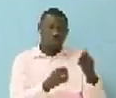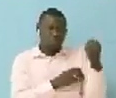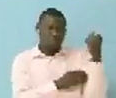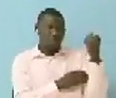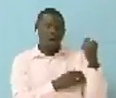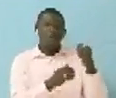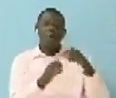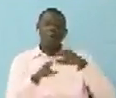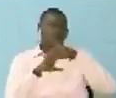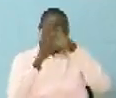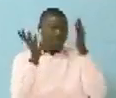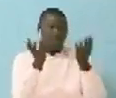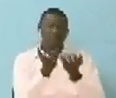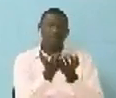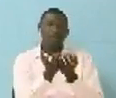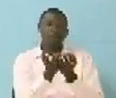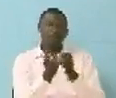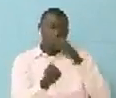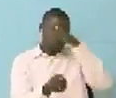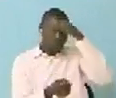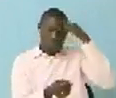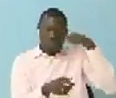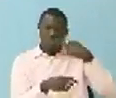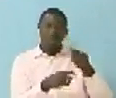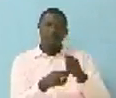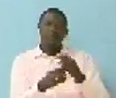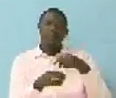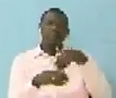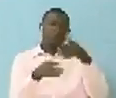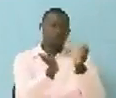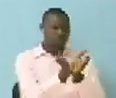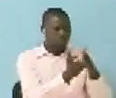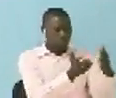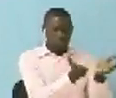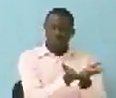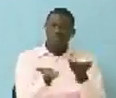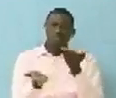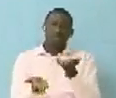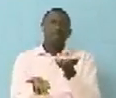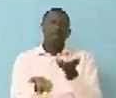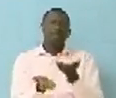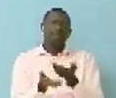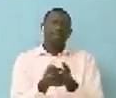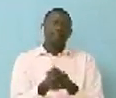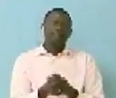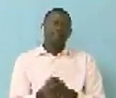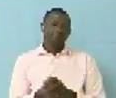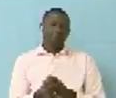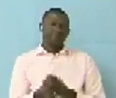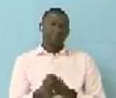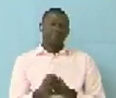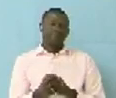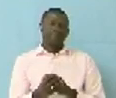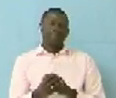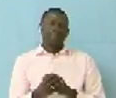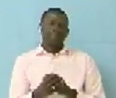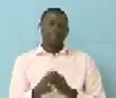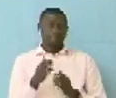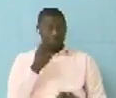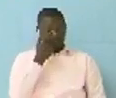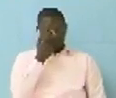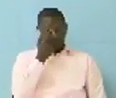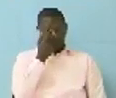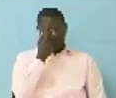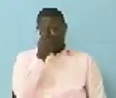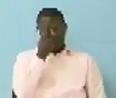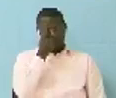the work of the panel. President pura ya kango di panelo la doku nyala o kanne di me yalon ko sembo men babula ko la tamande pour panelo